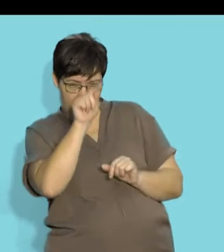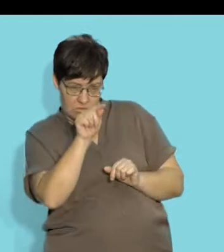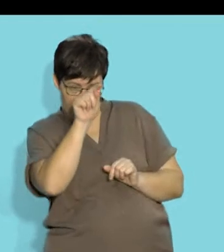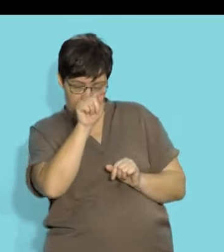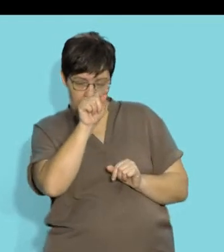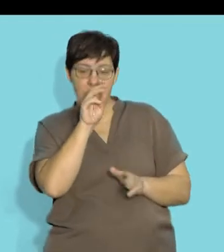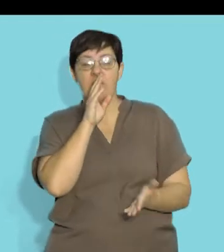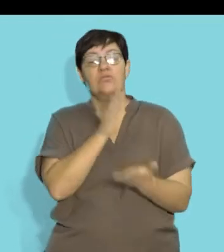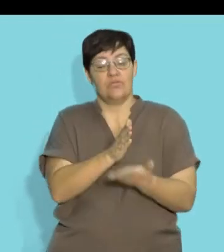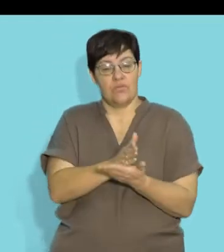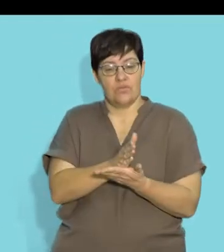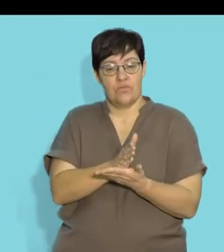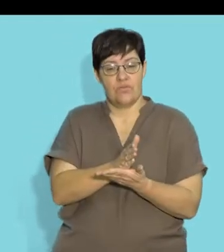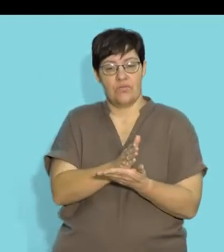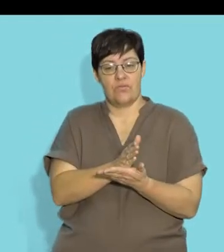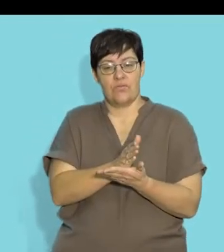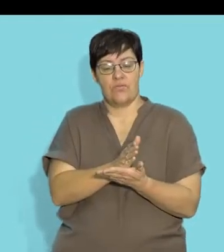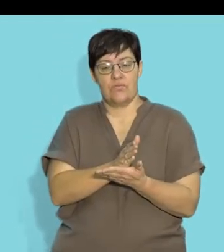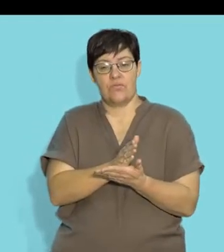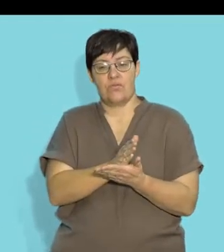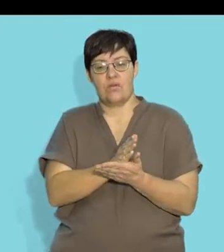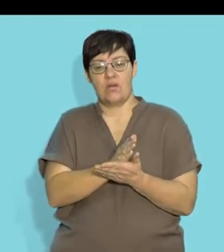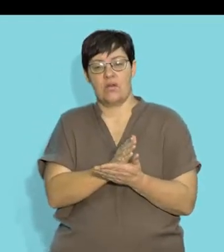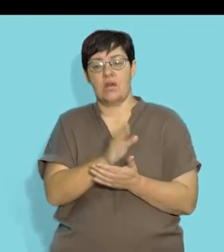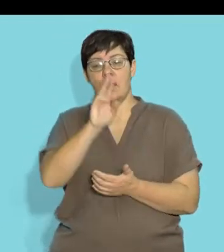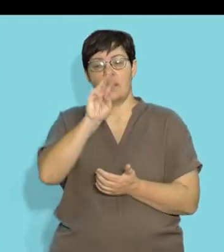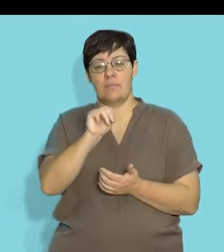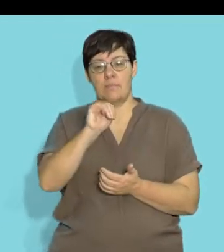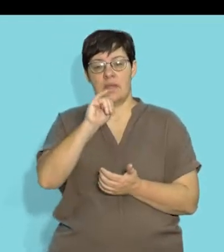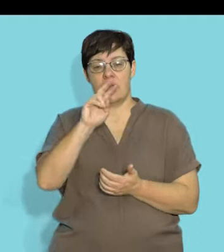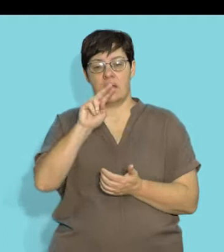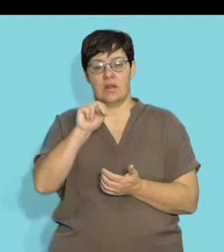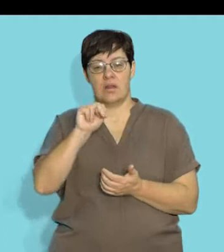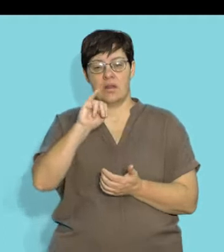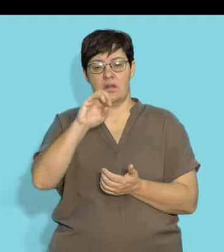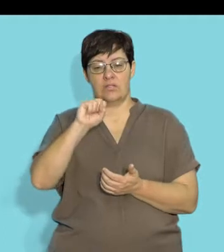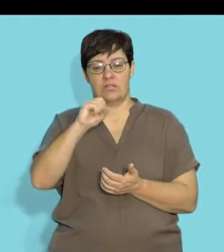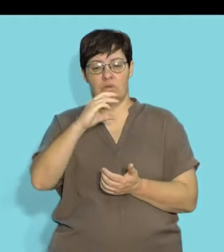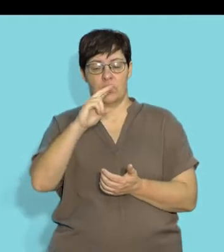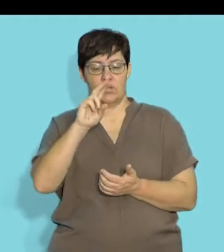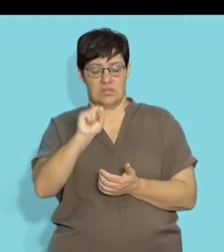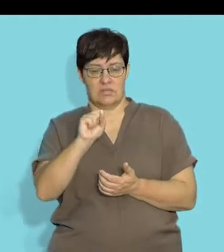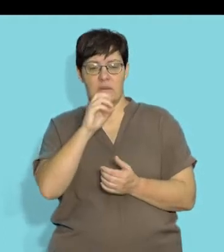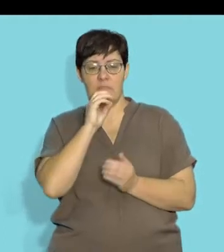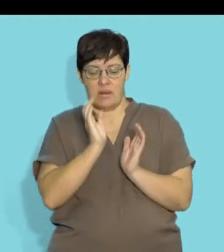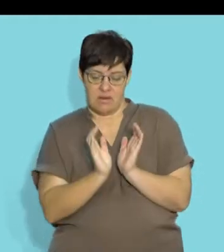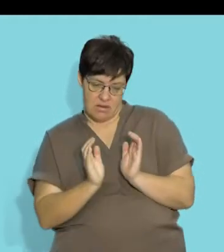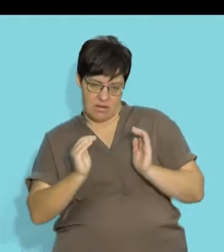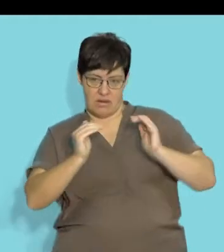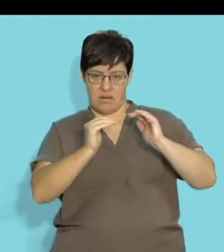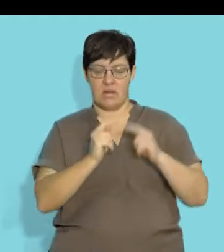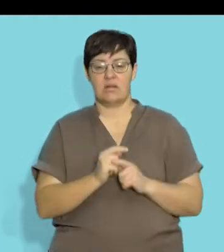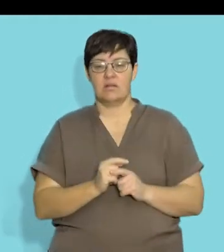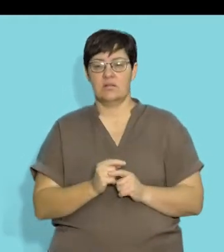that you take it below the meniscus. So the meniscus is actually the curved part of the liquid. So on the